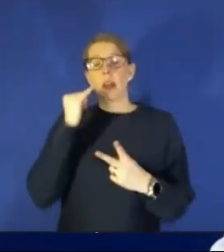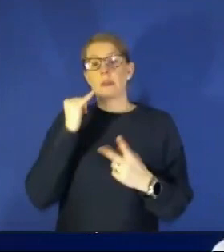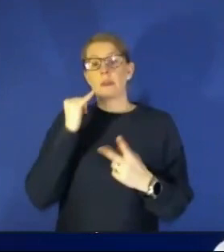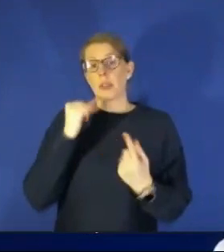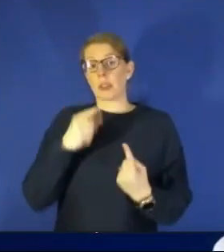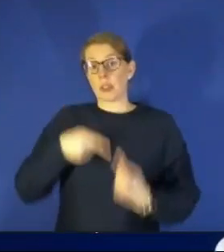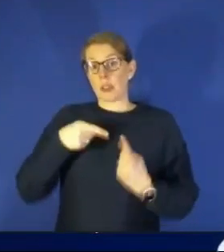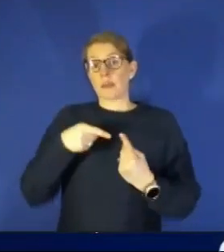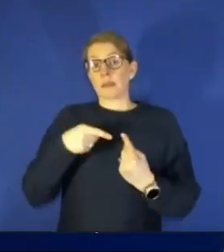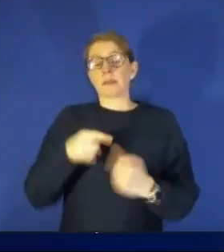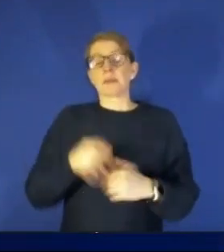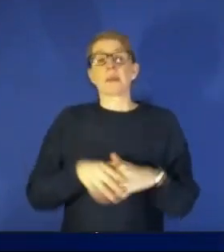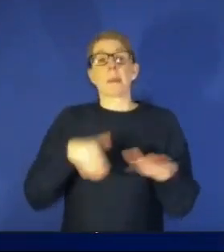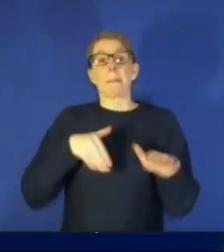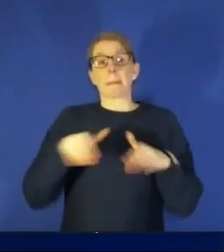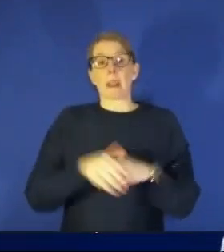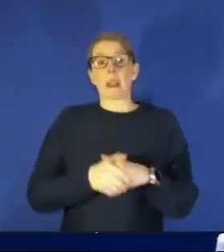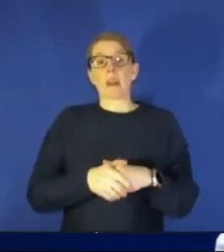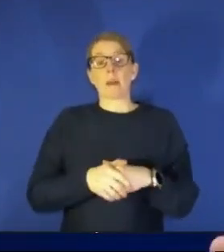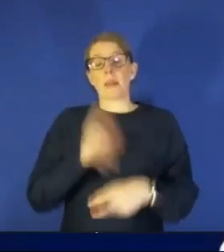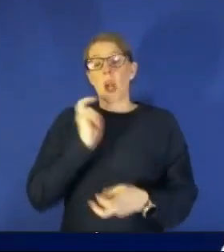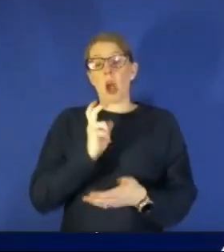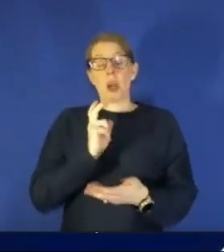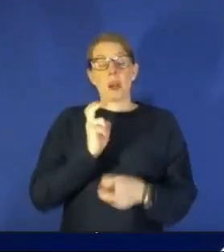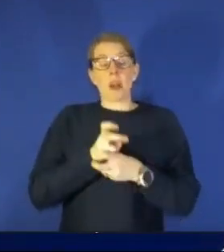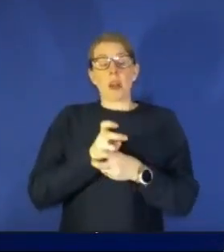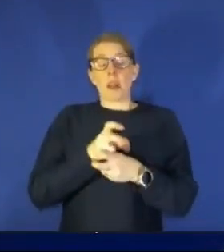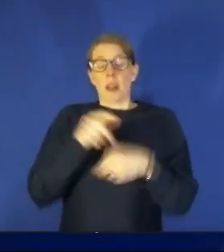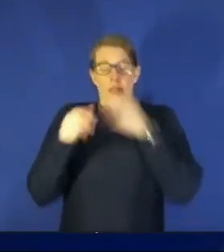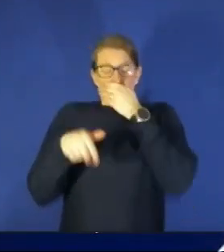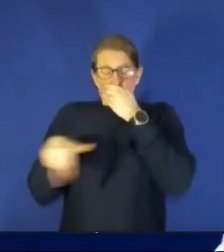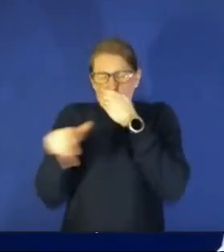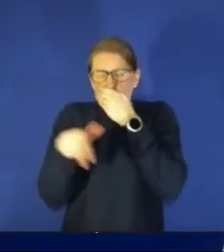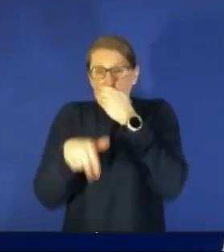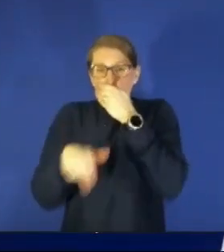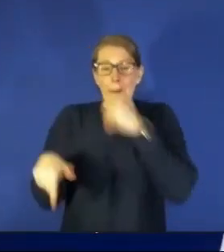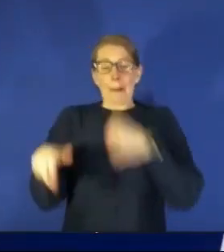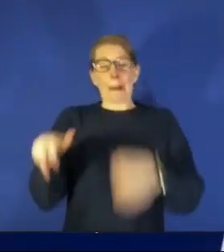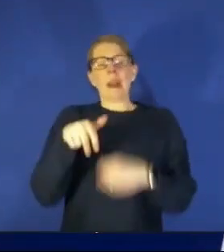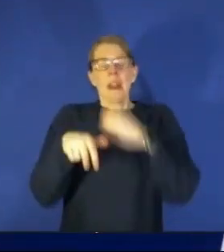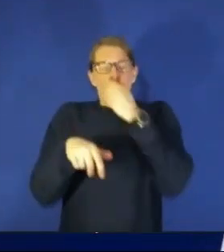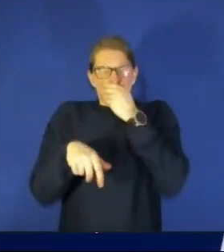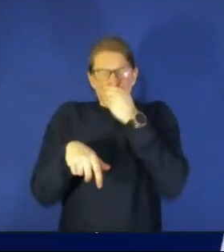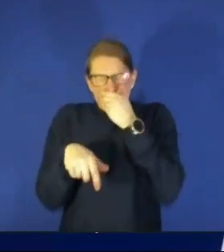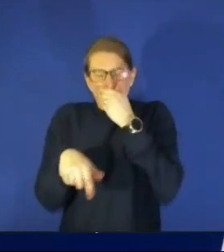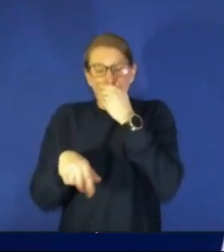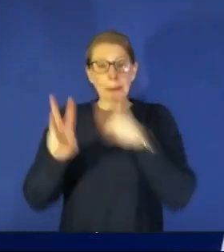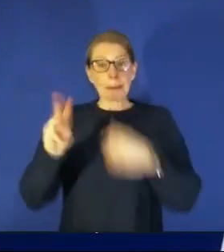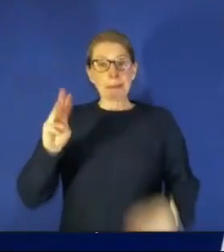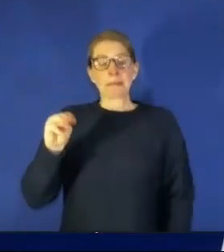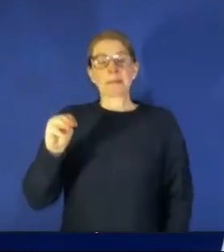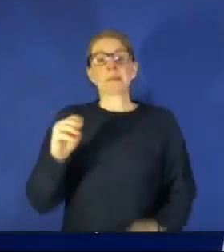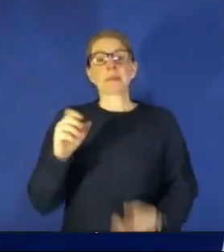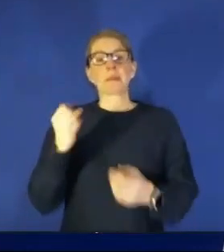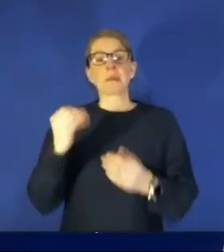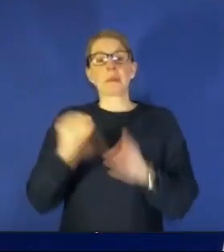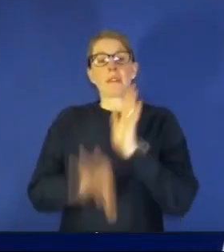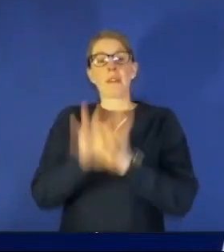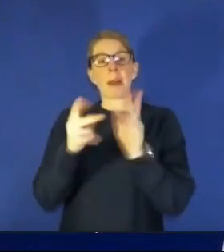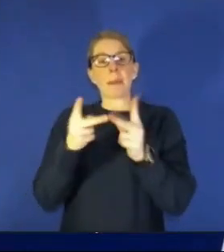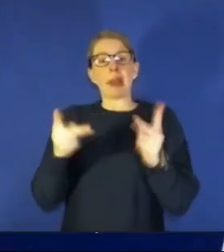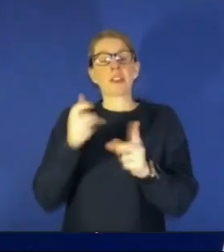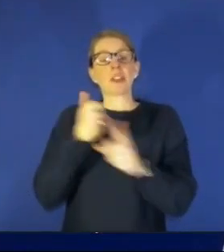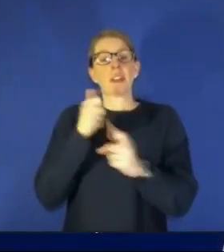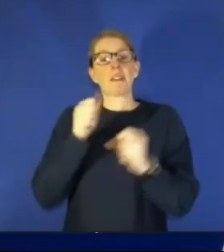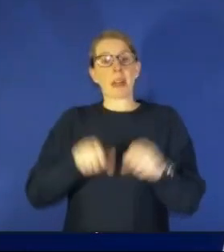hard time getting around the Walmart. And, Walmart still welcomes people to come in and walk. And so, find a place where you can go and